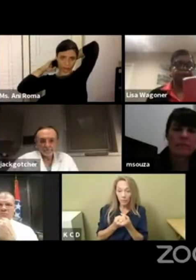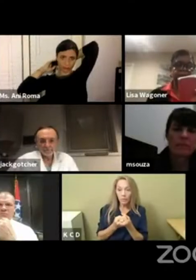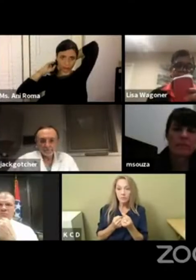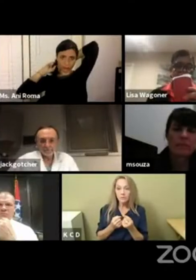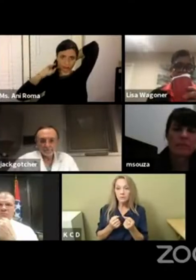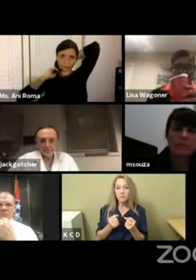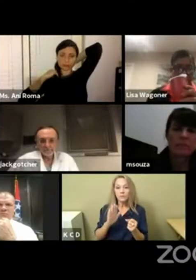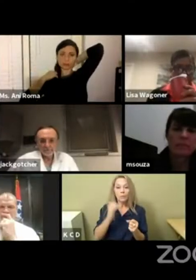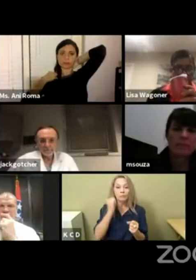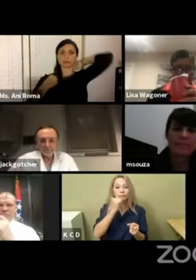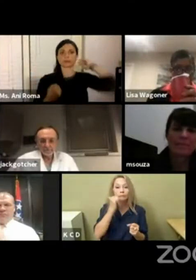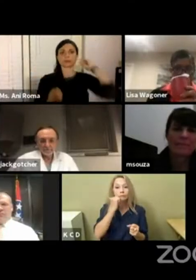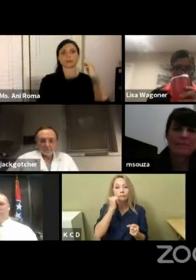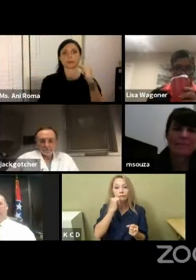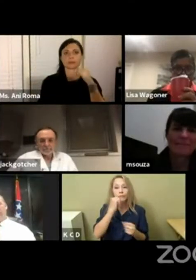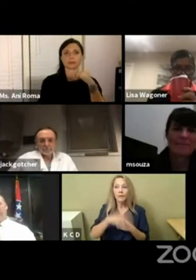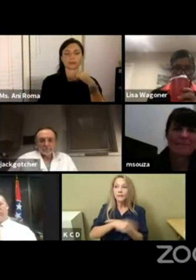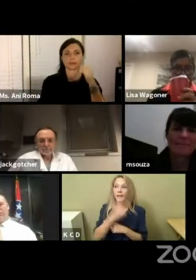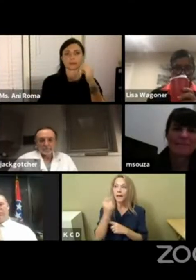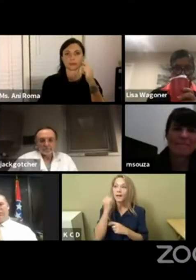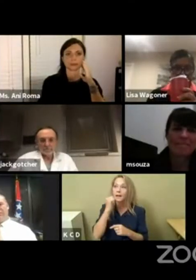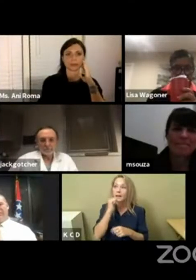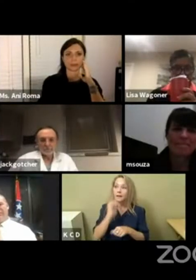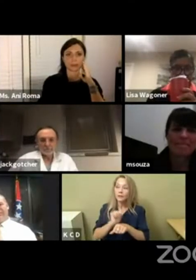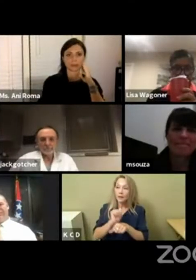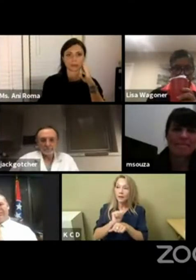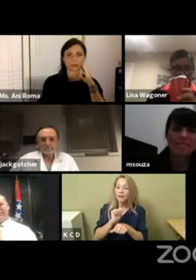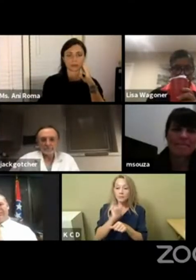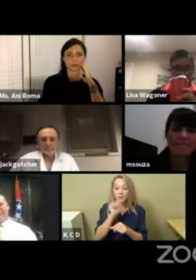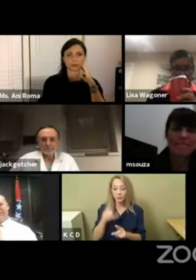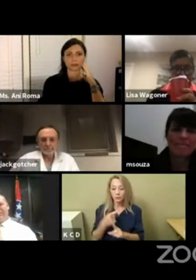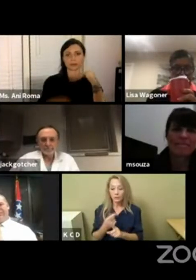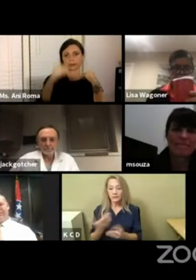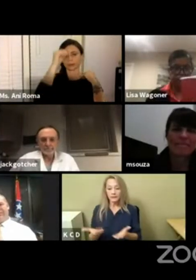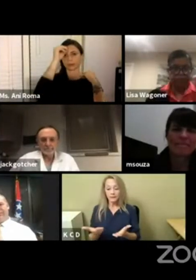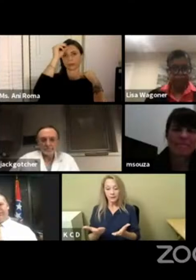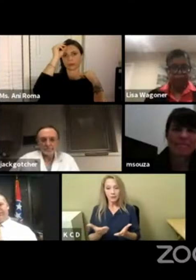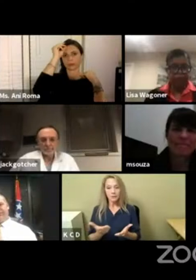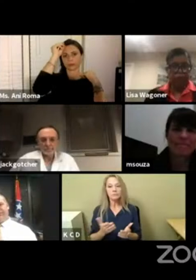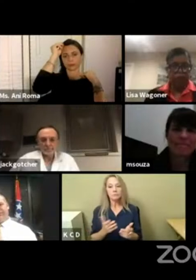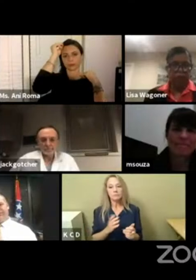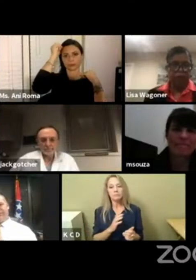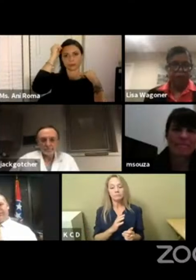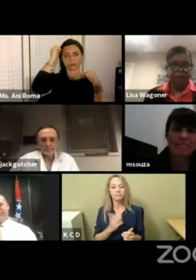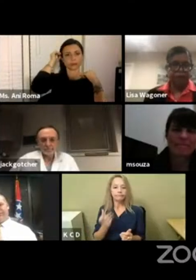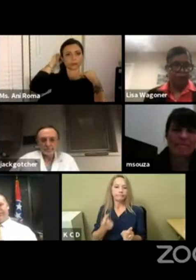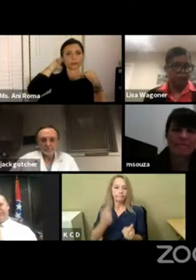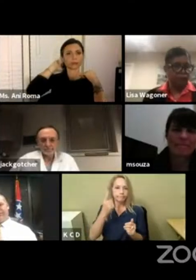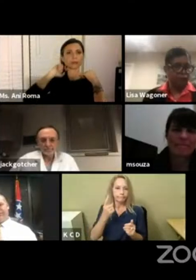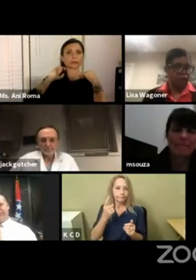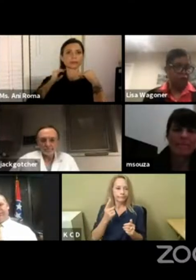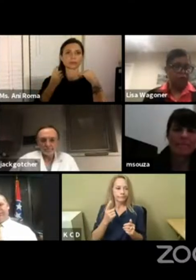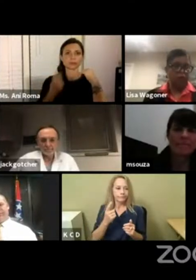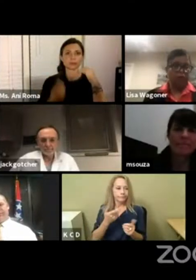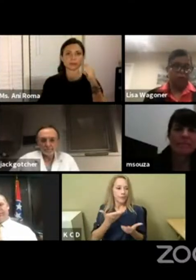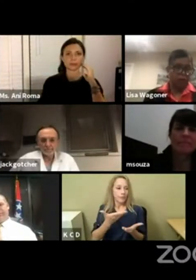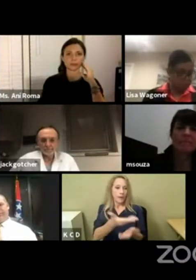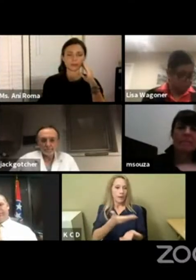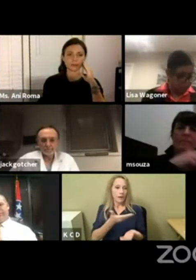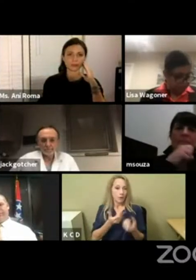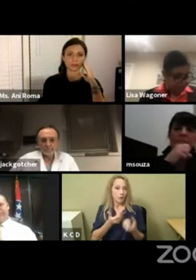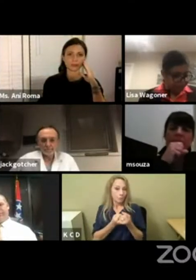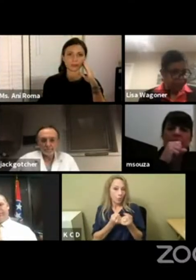jobs. That's not just supporting the board. So we're working on that. We're working on actually hiring support for the